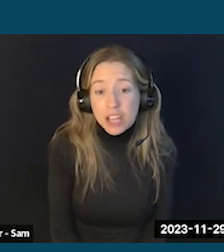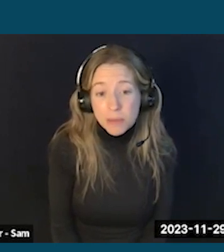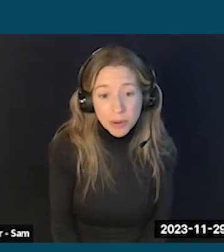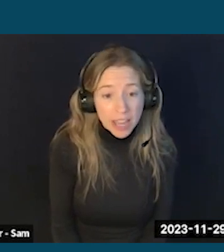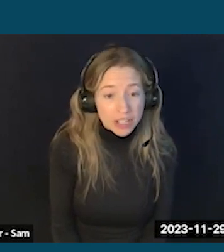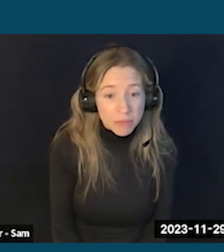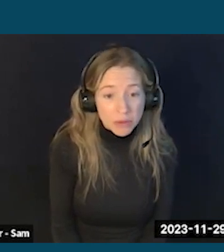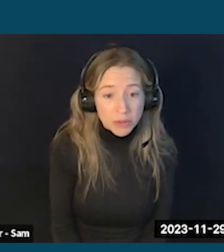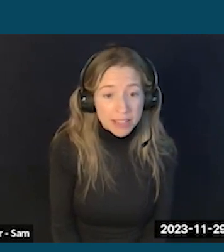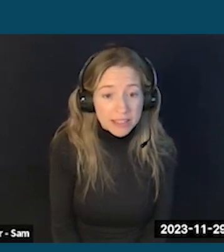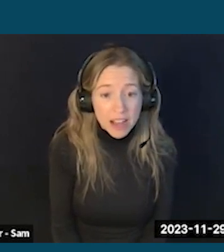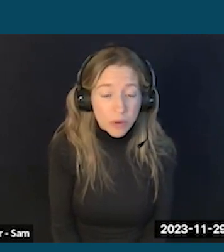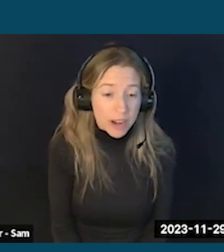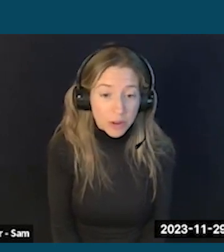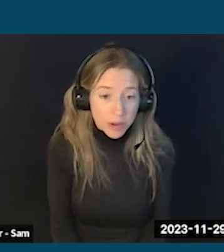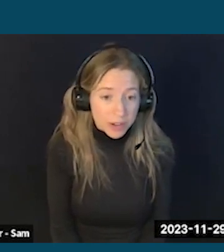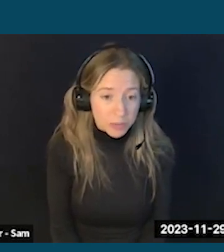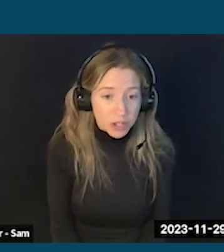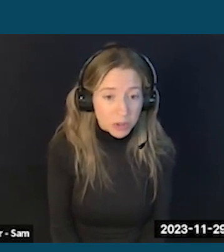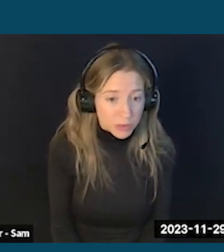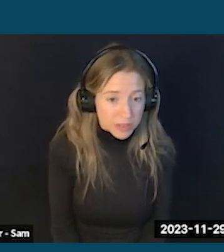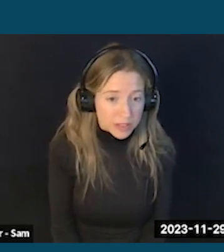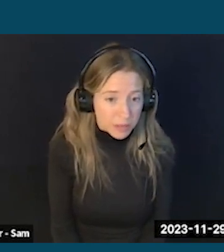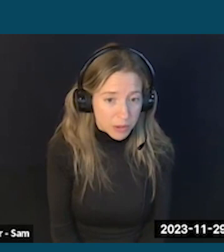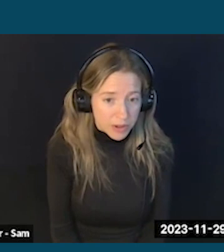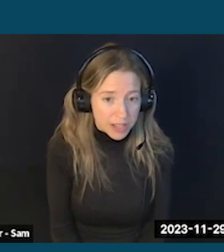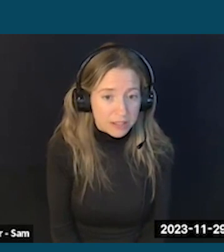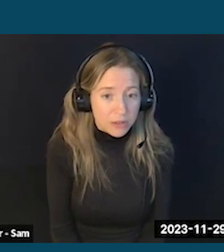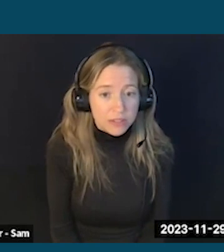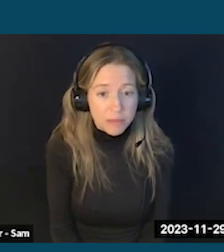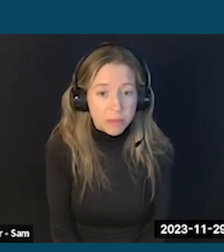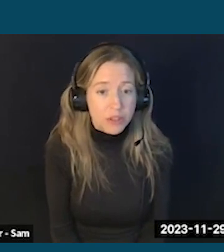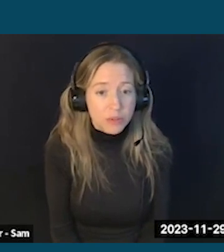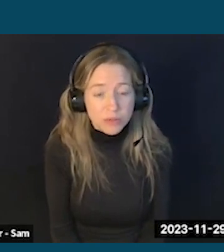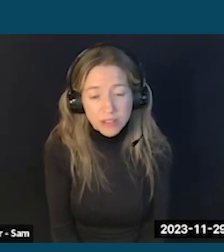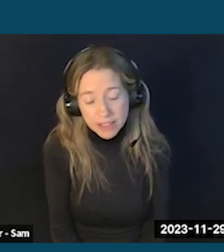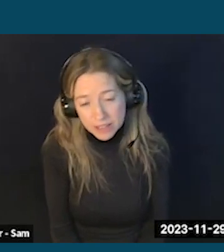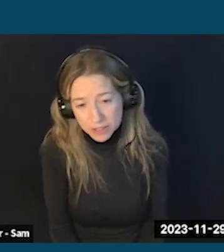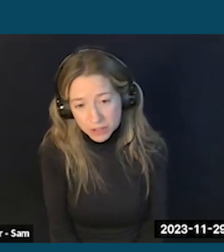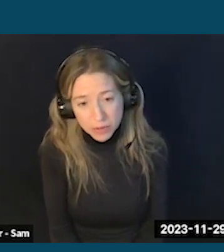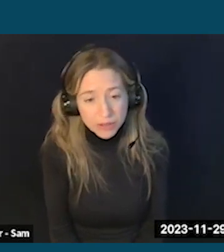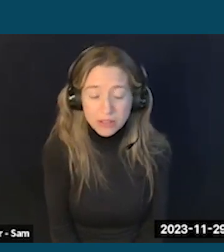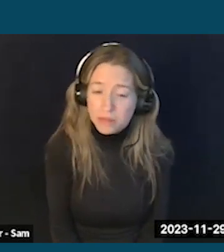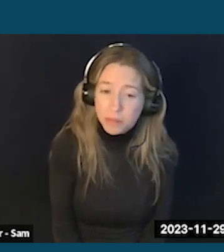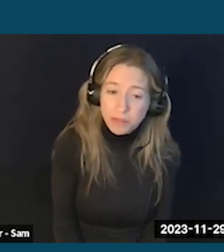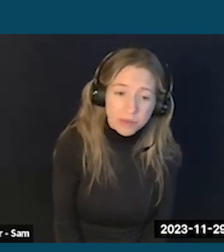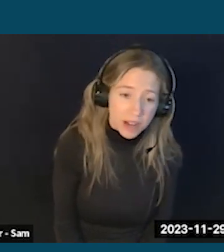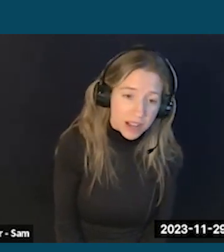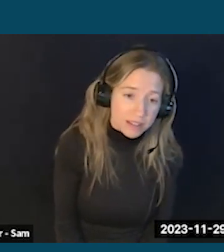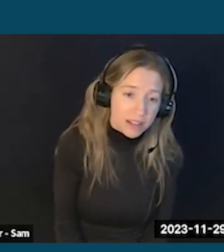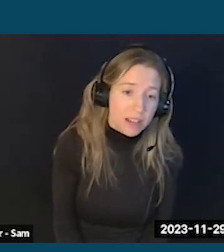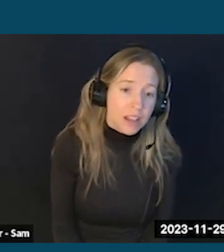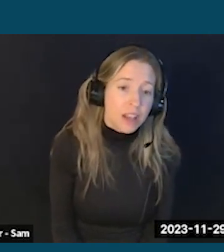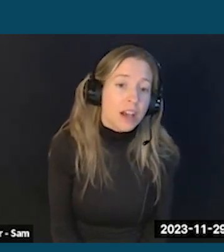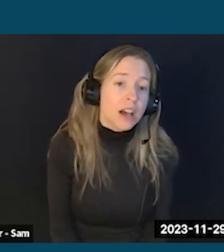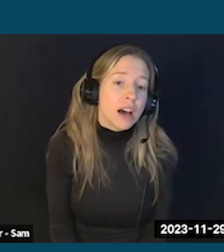my communication mode is not what everyone else would use in this community. So some people use ASL interpreters and some people do